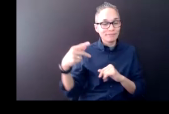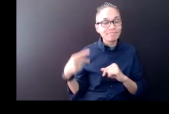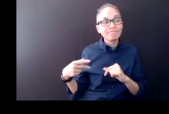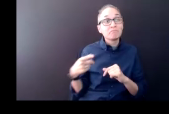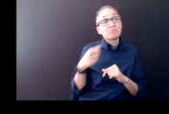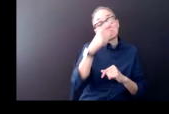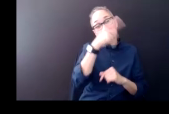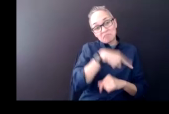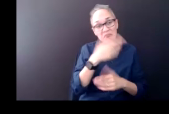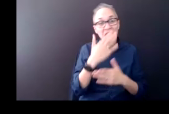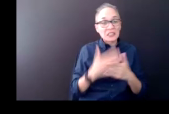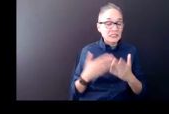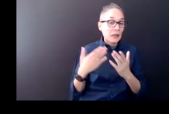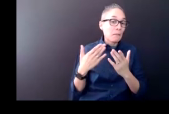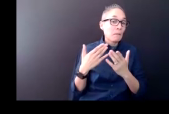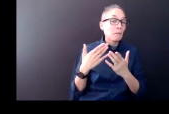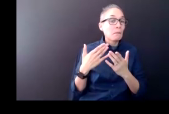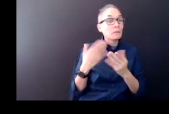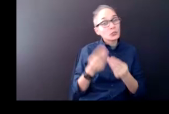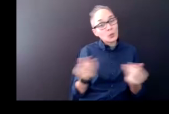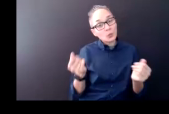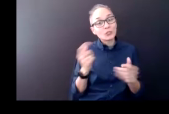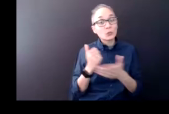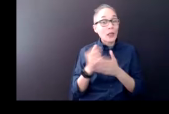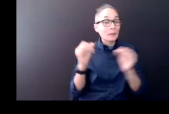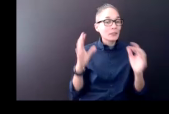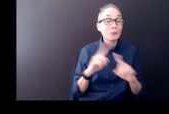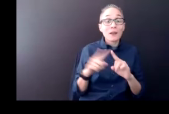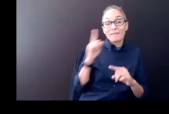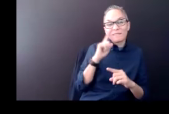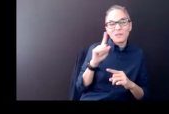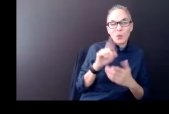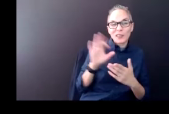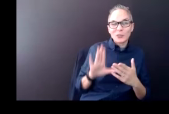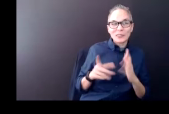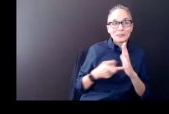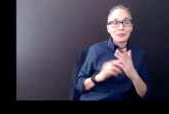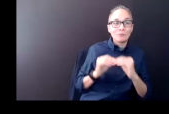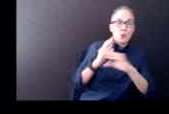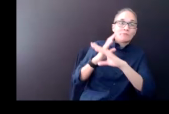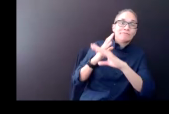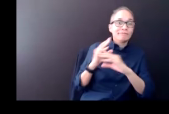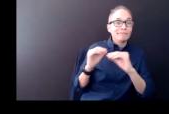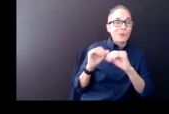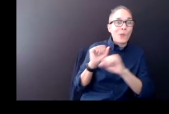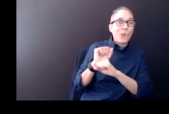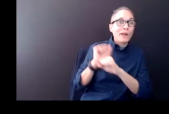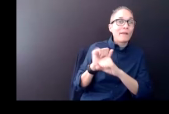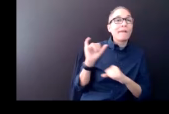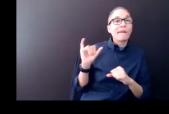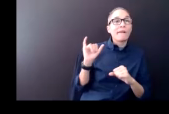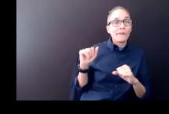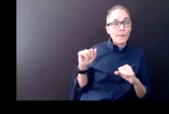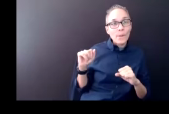that help out the professors, but on the students end, it can be a lot harder, and make a